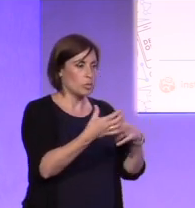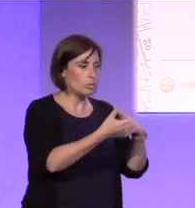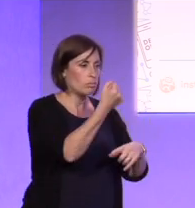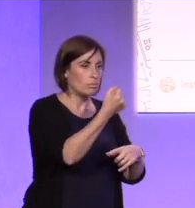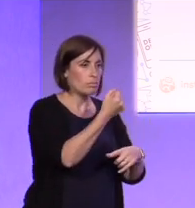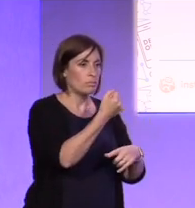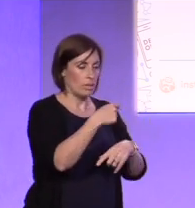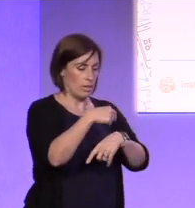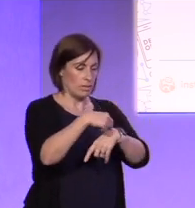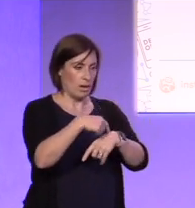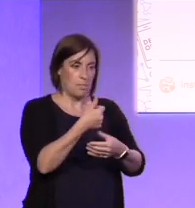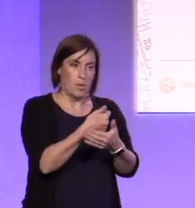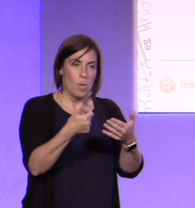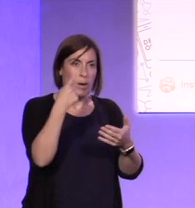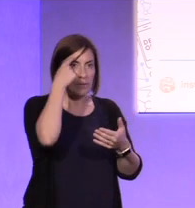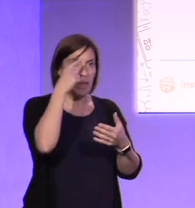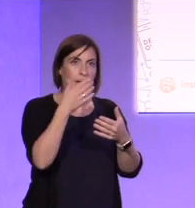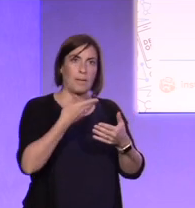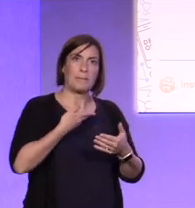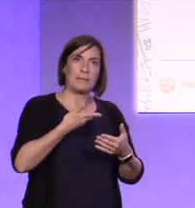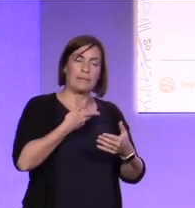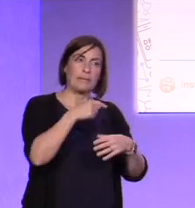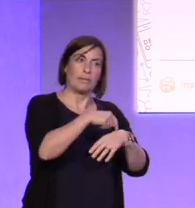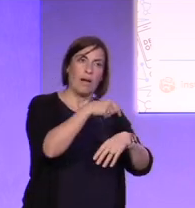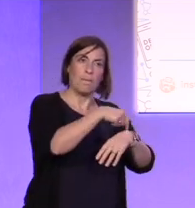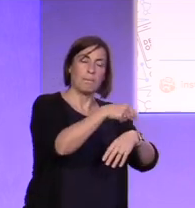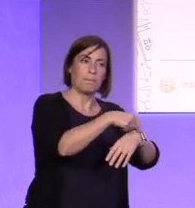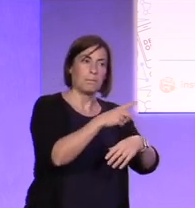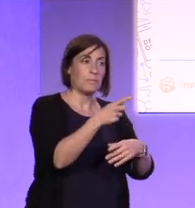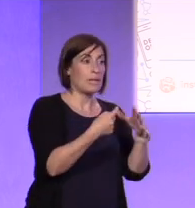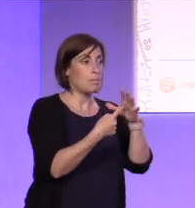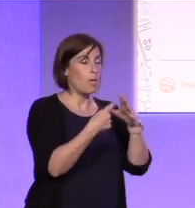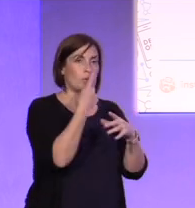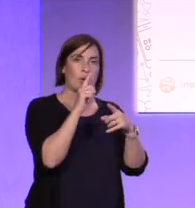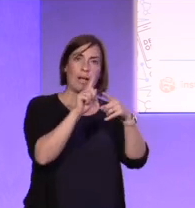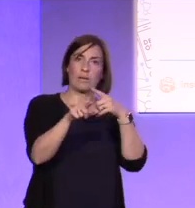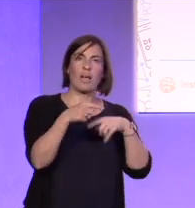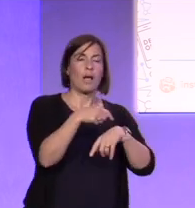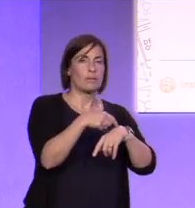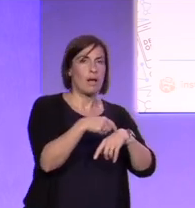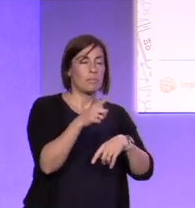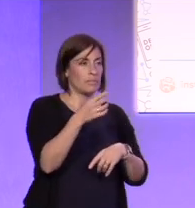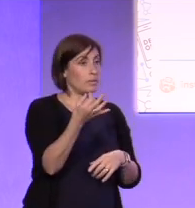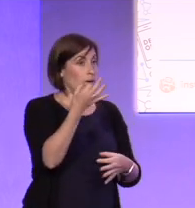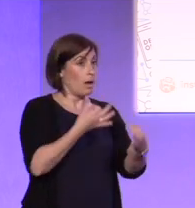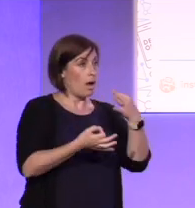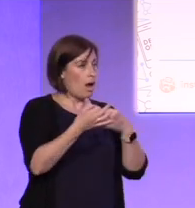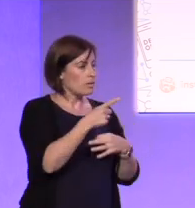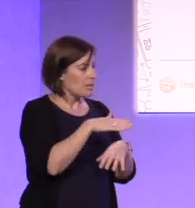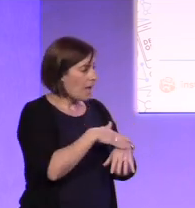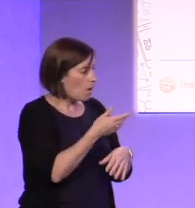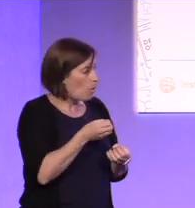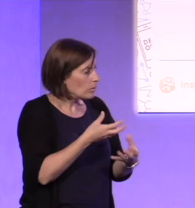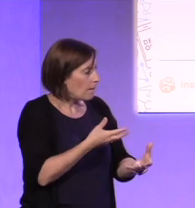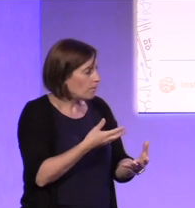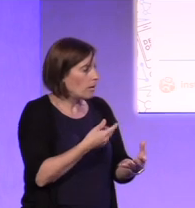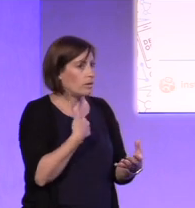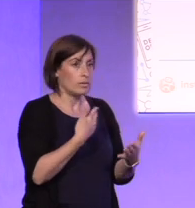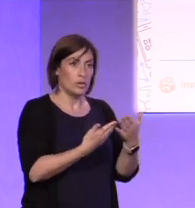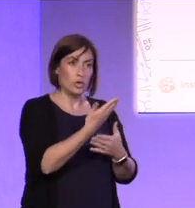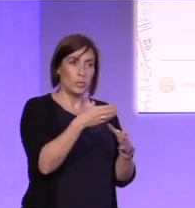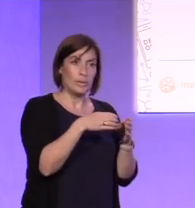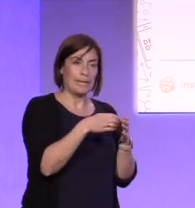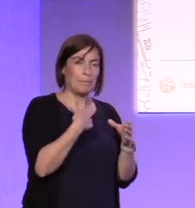decision. So it's important that we're able to answer that. And people are asking us, how long is it going to take to deliver something? And we are a new team that's come